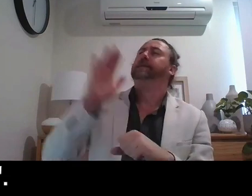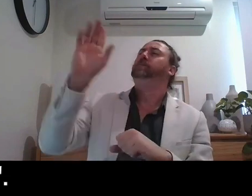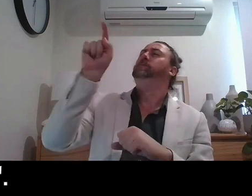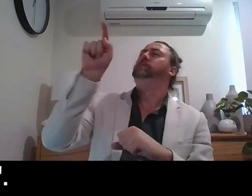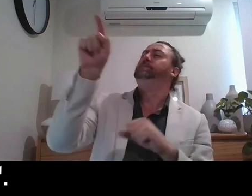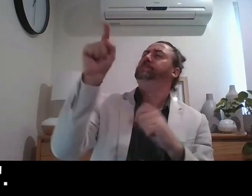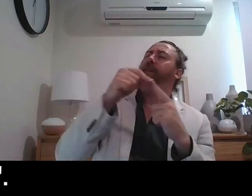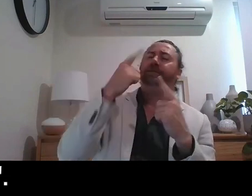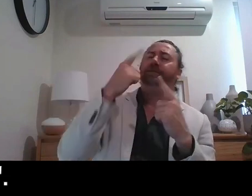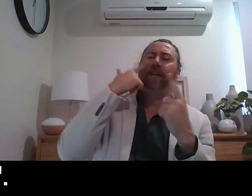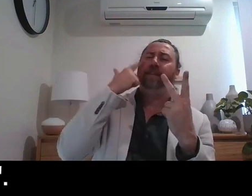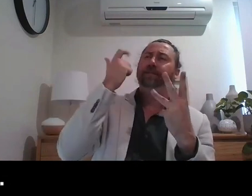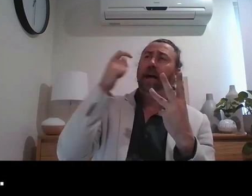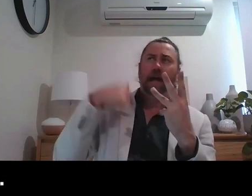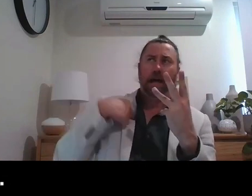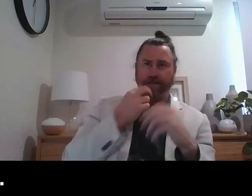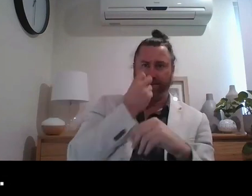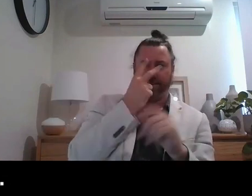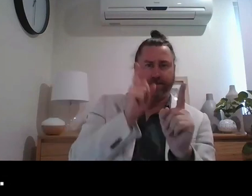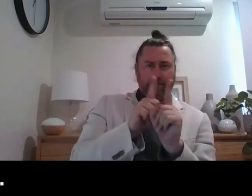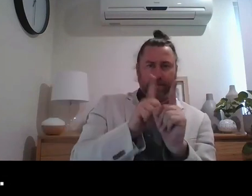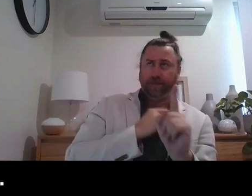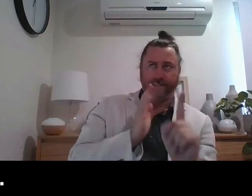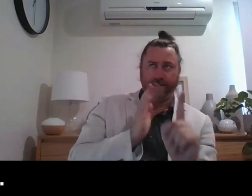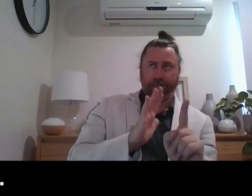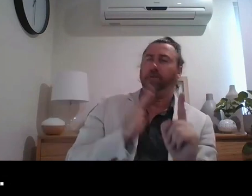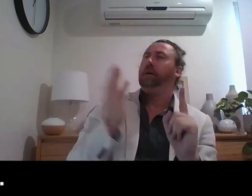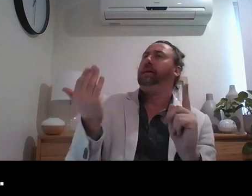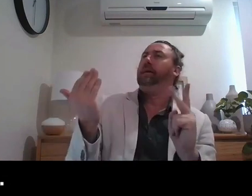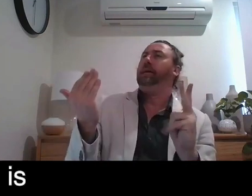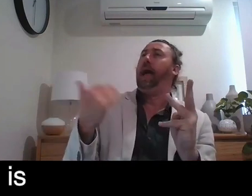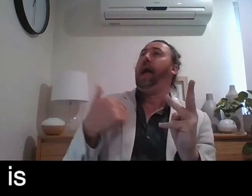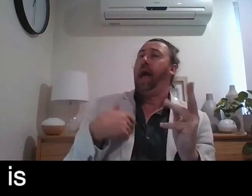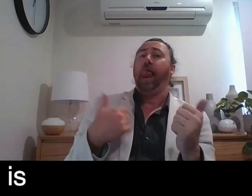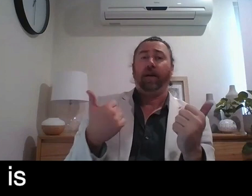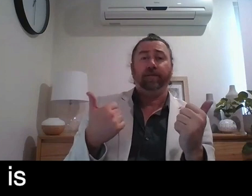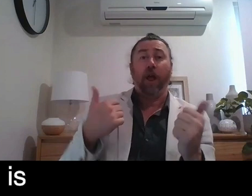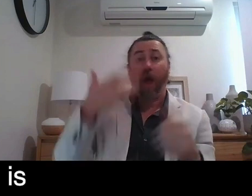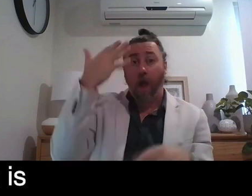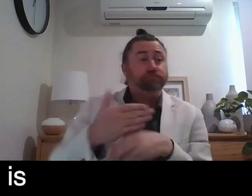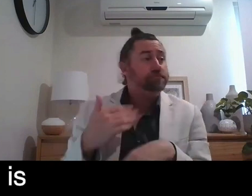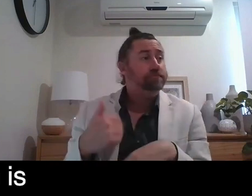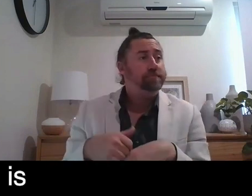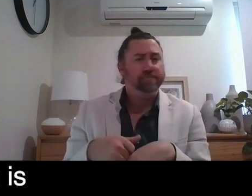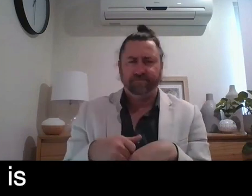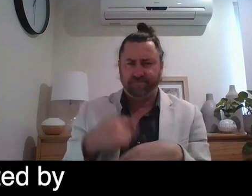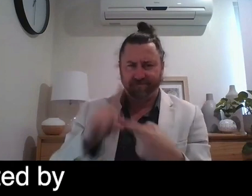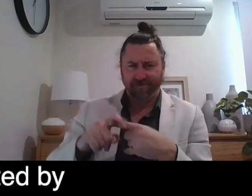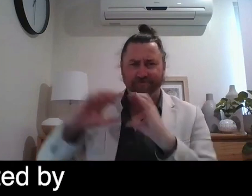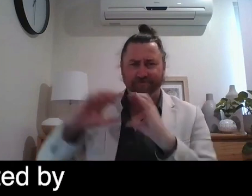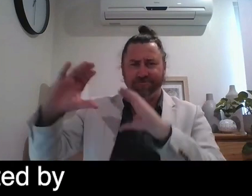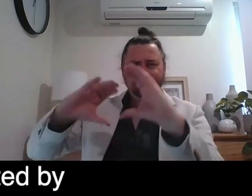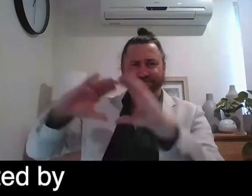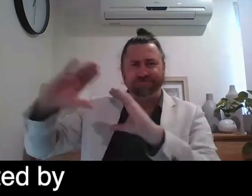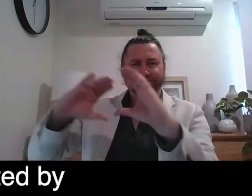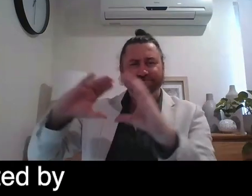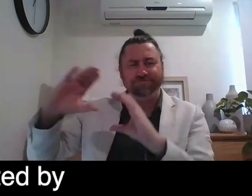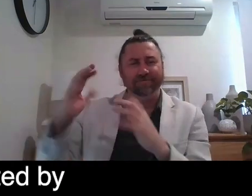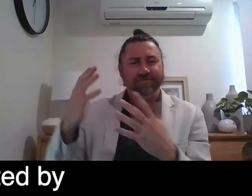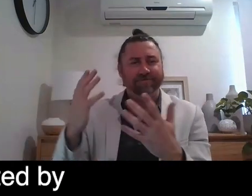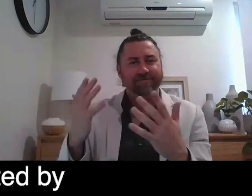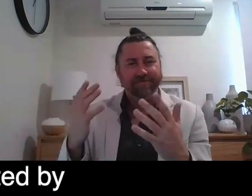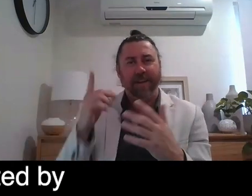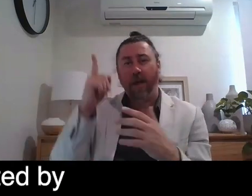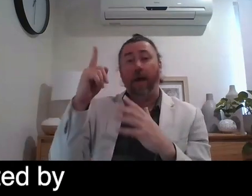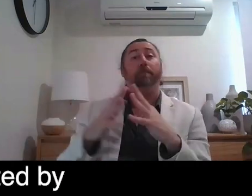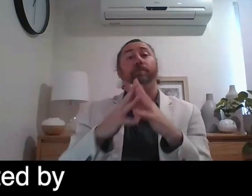make the same mistakes. And we've kept those conversations going. And the issue with the United States system is around the accuracy